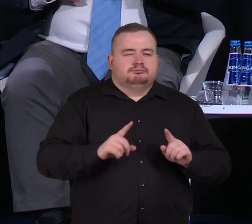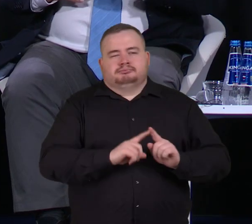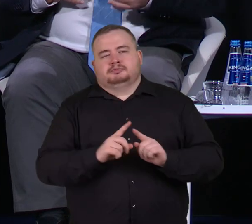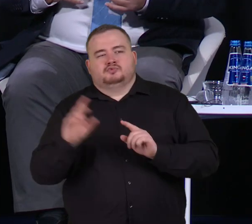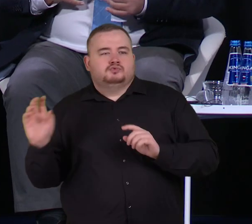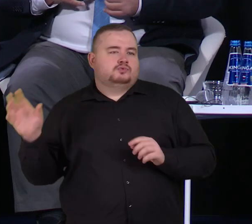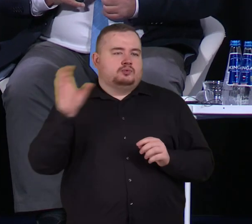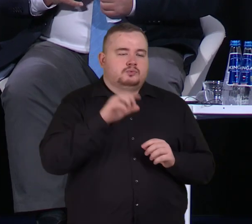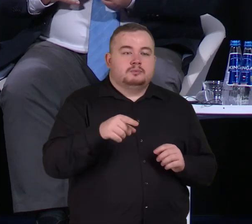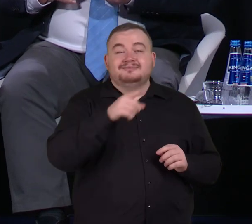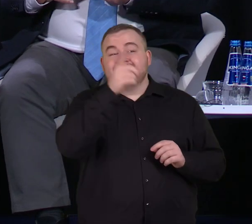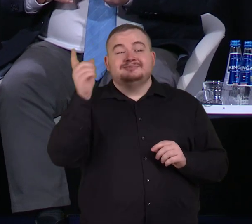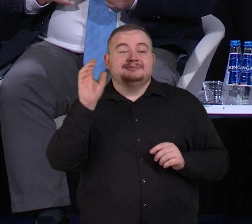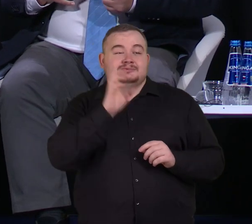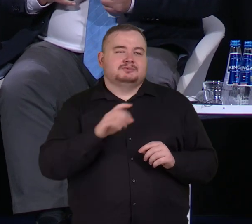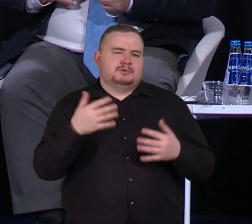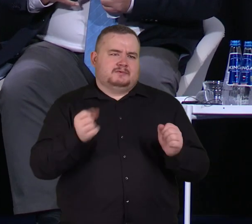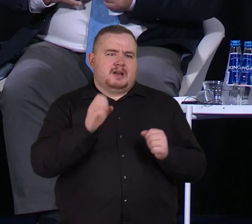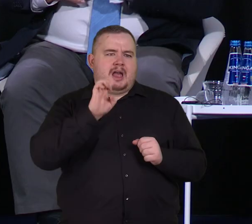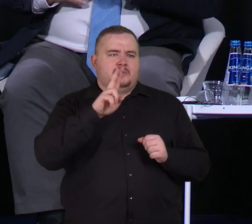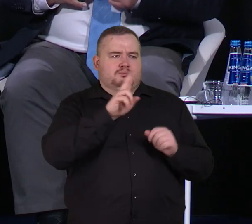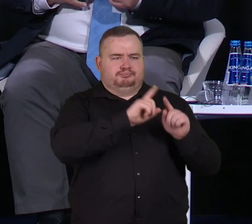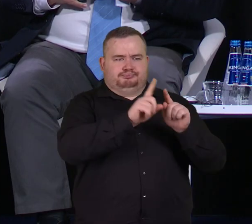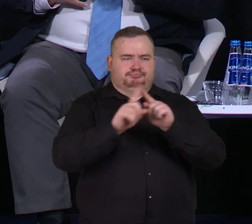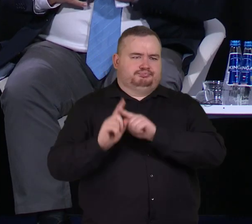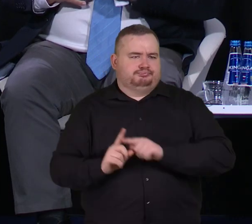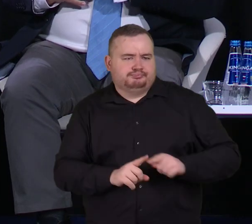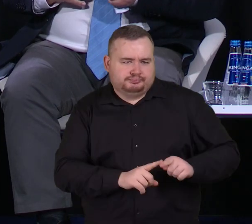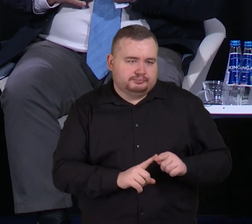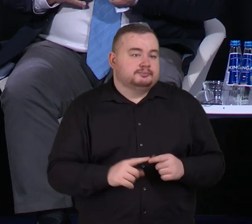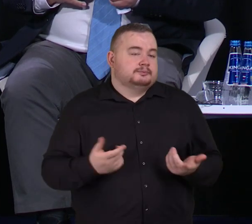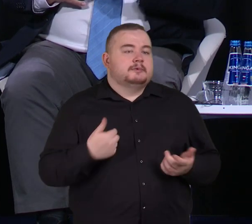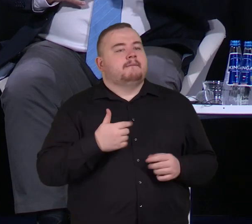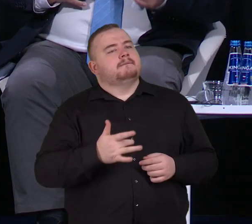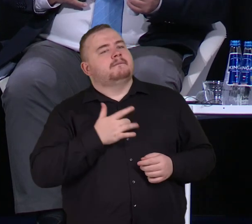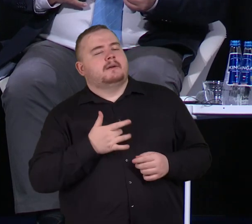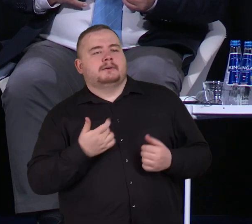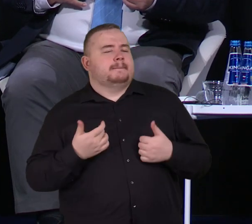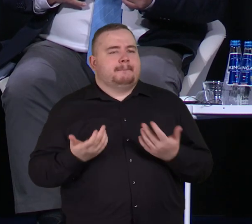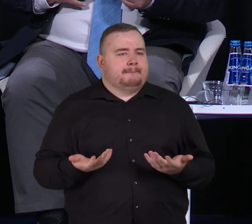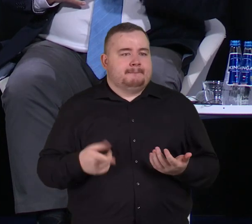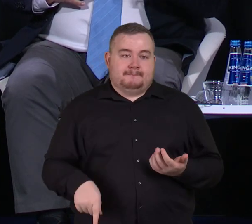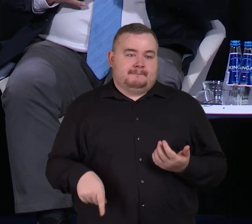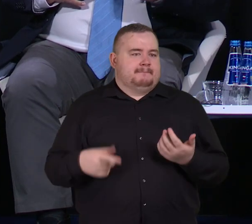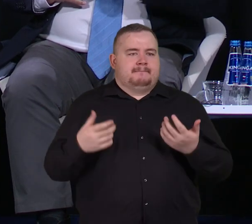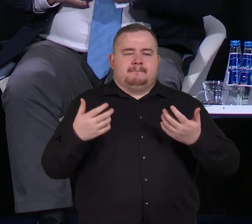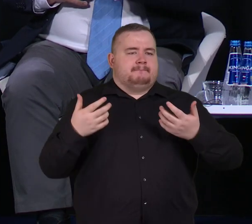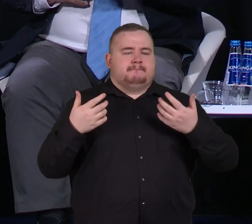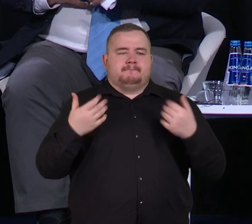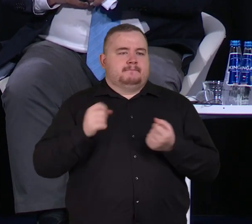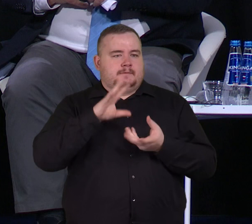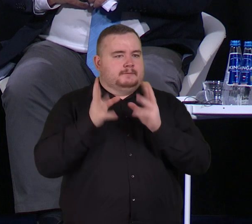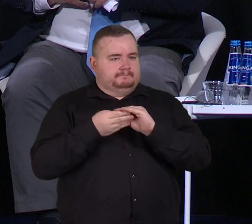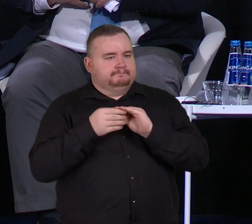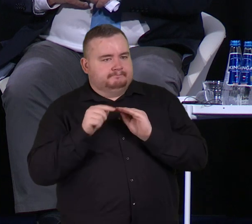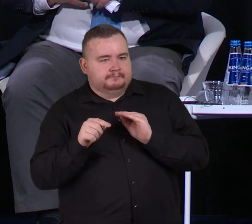think it won't be for real, it's to integrate the rural development in the cohesion policy. As Jan told in